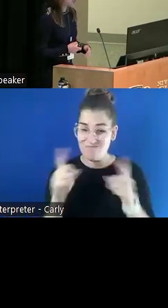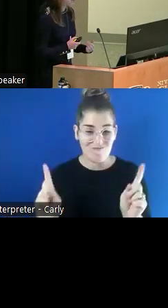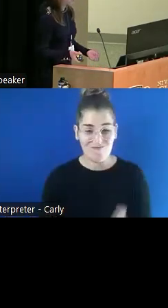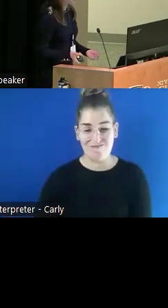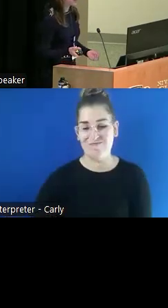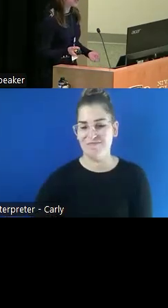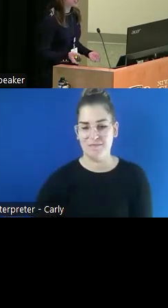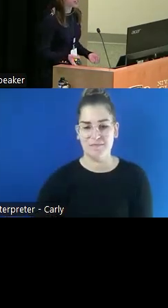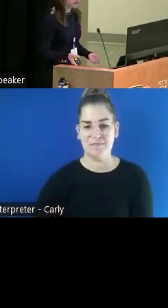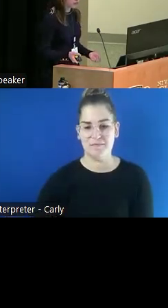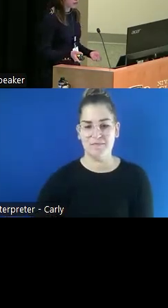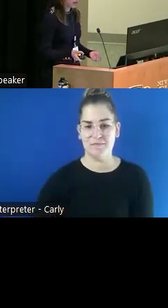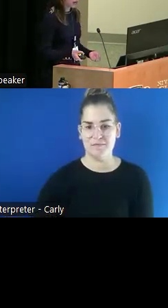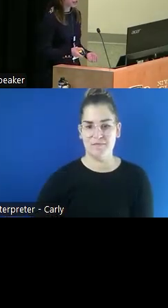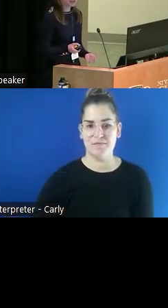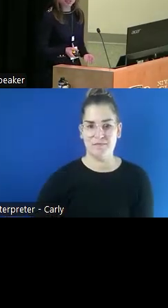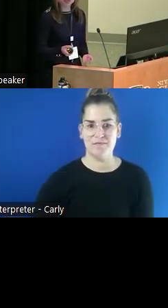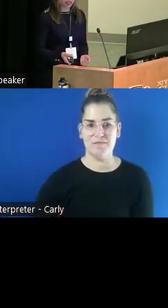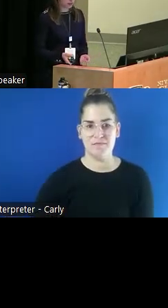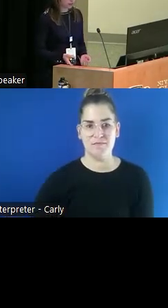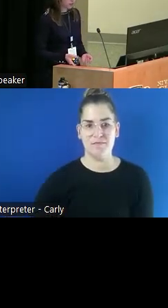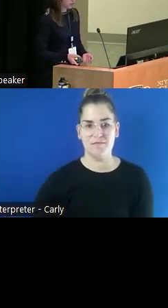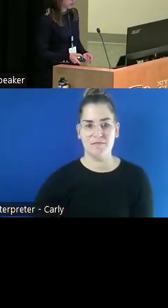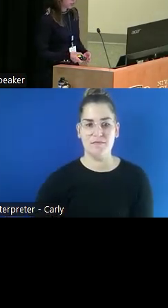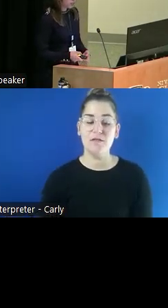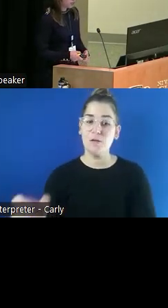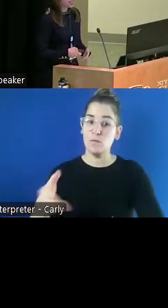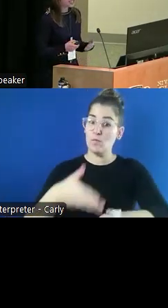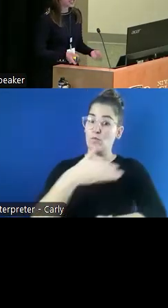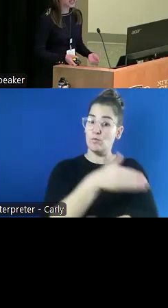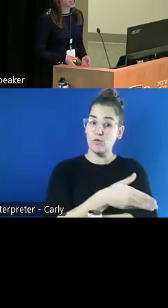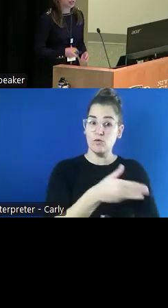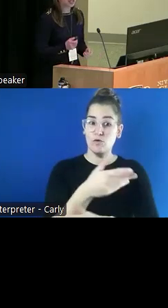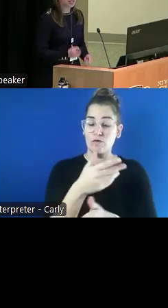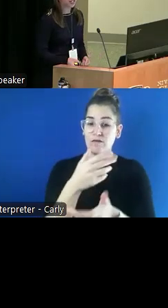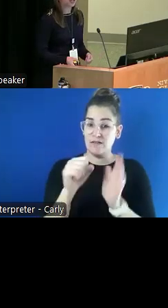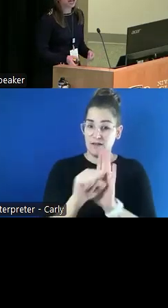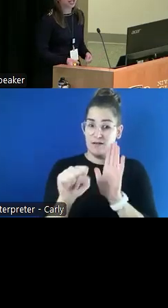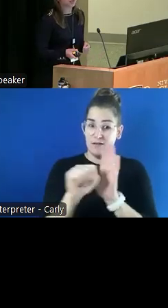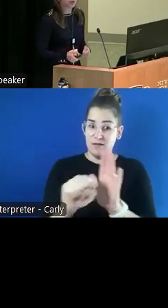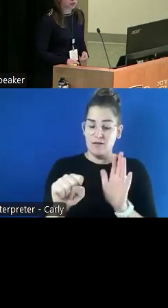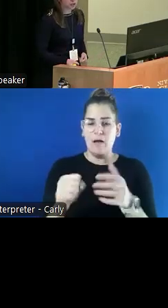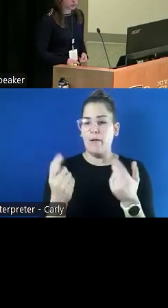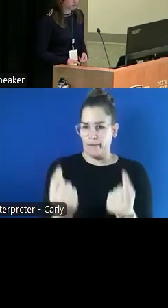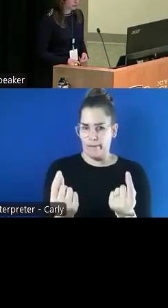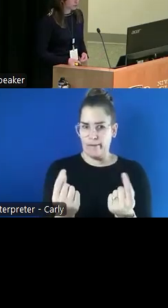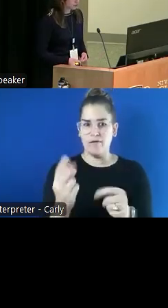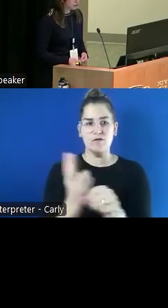To improve precision of treatments for negative symptoms, we need to take a translational science